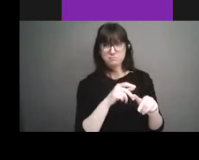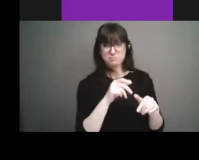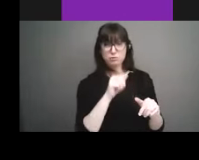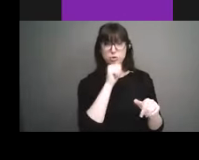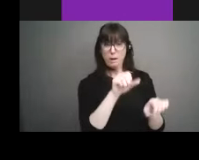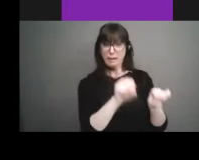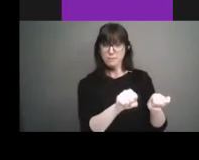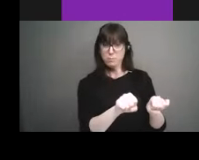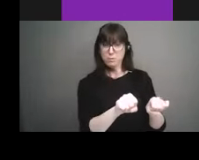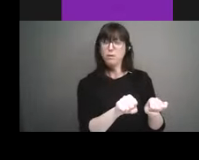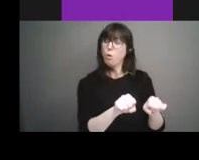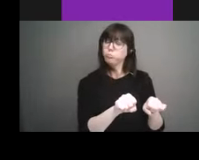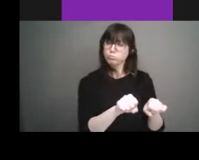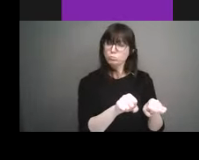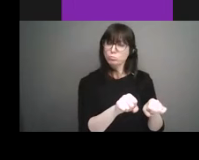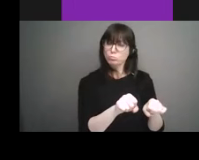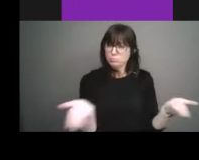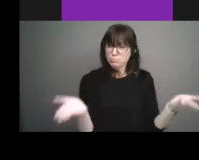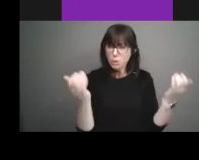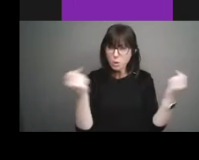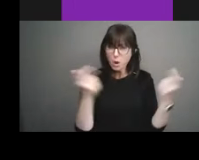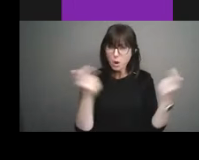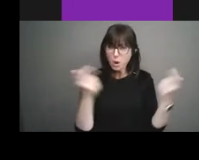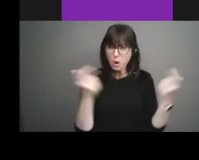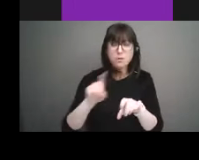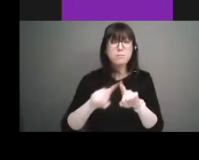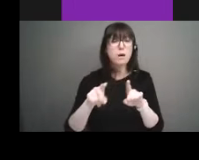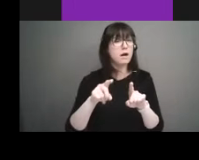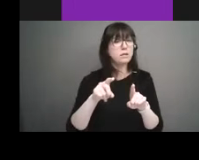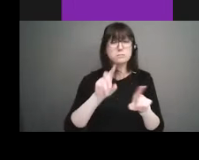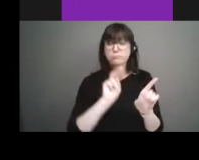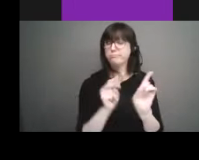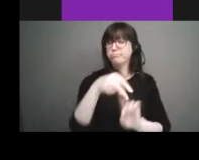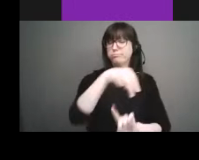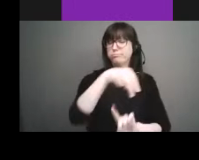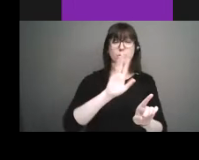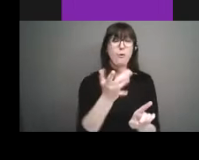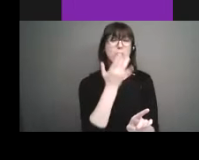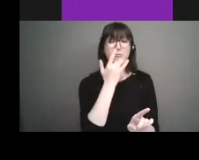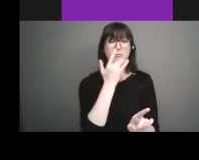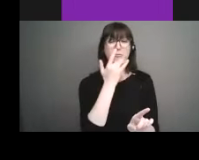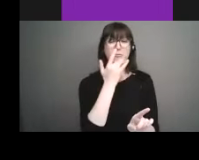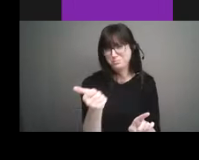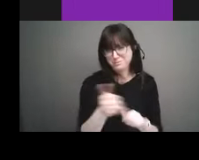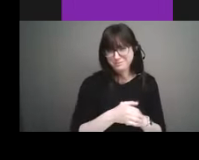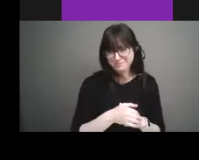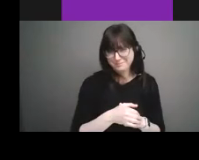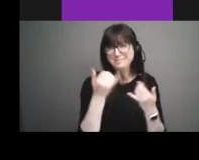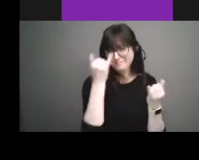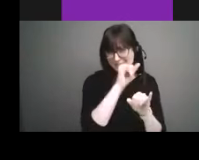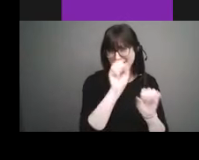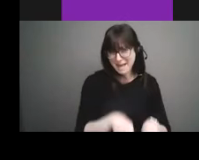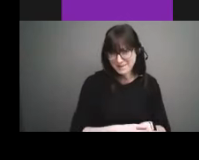that all of us have a different idea about the things that we want to do. According to the